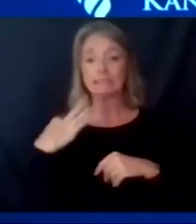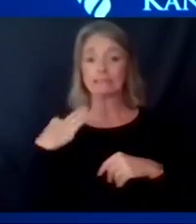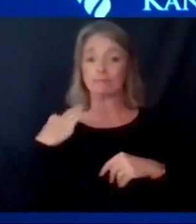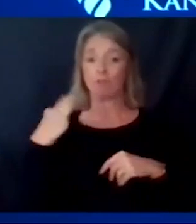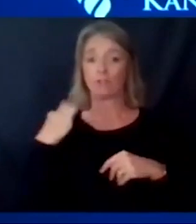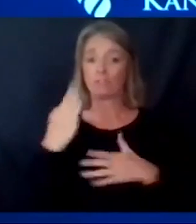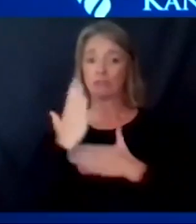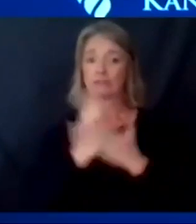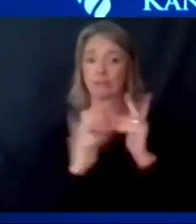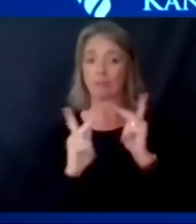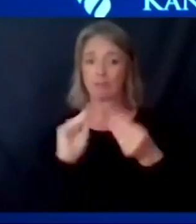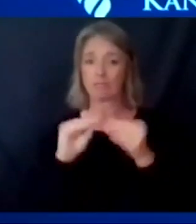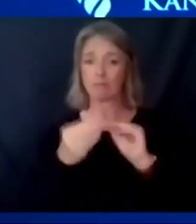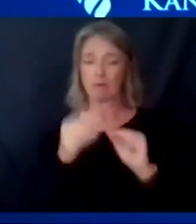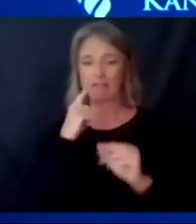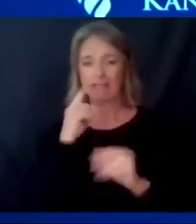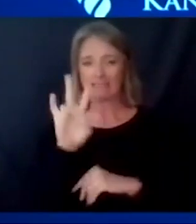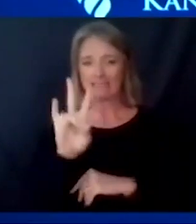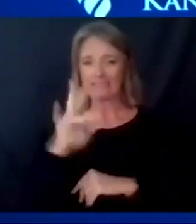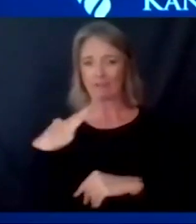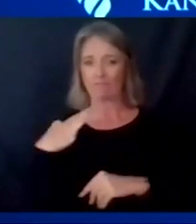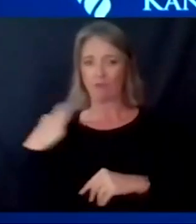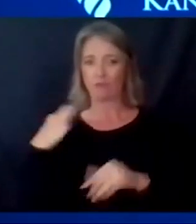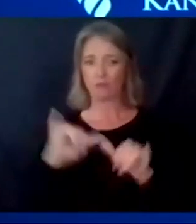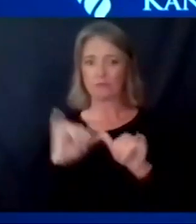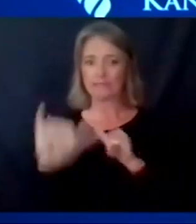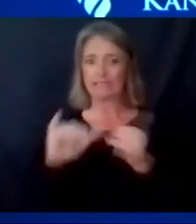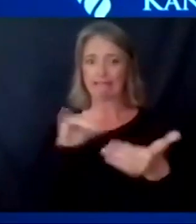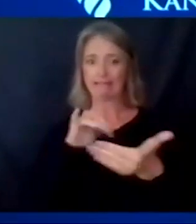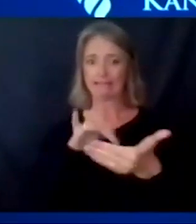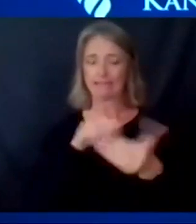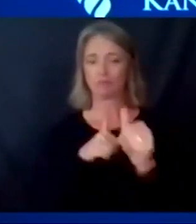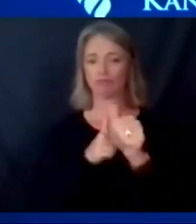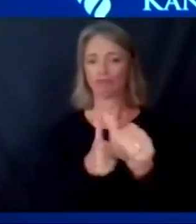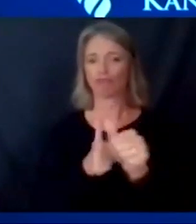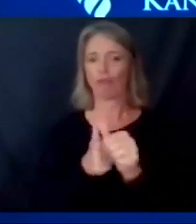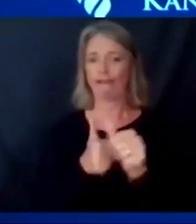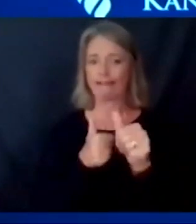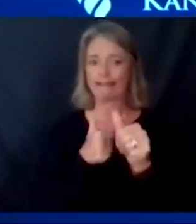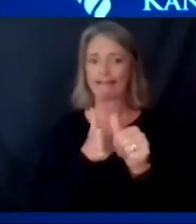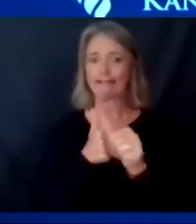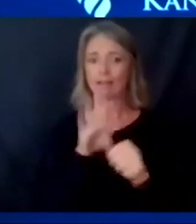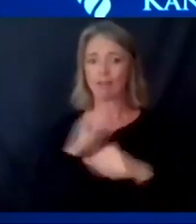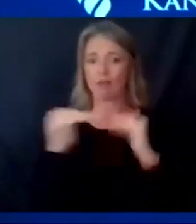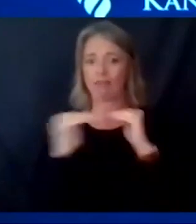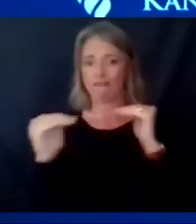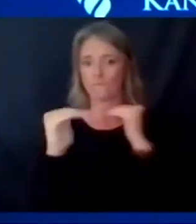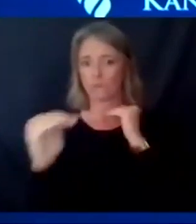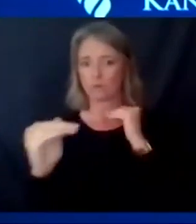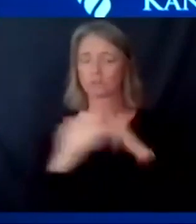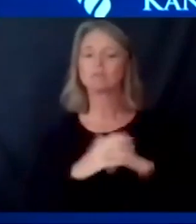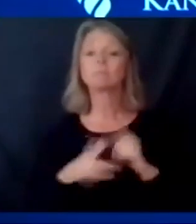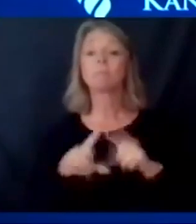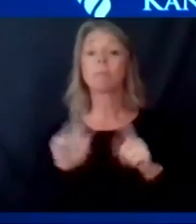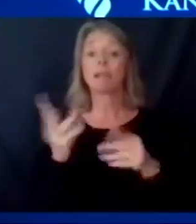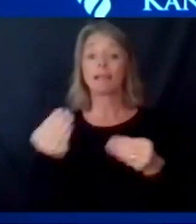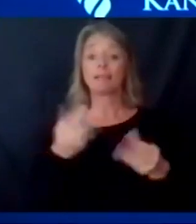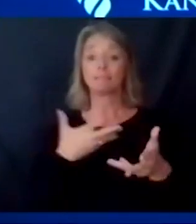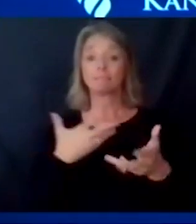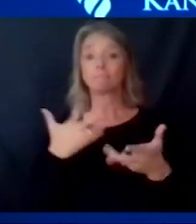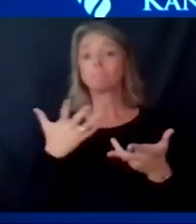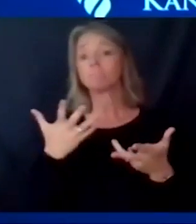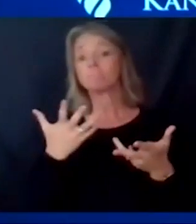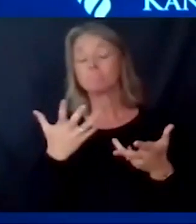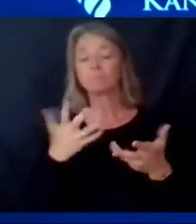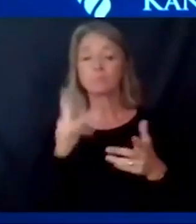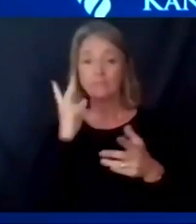7 volunteers that stayed in the study, and they were tracking their levels. And that gave them the signal they need to go back and look at other volunteers, and then they